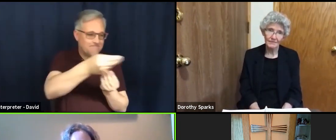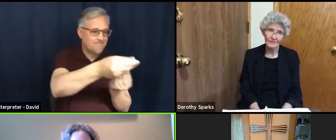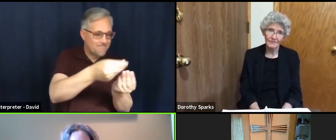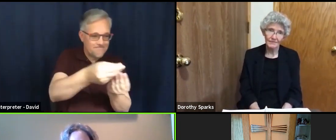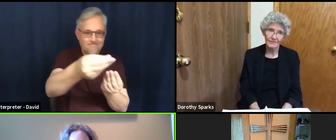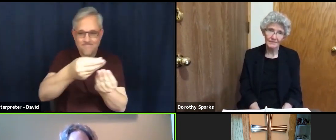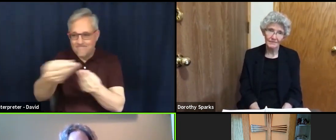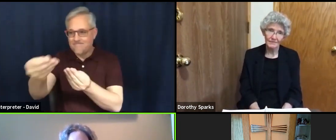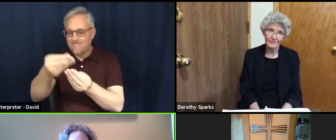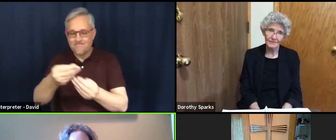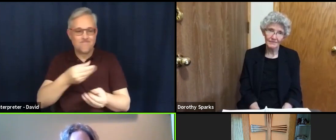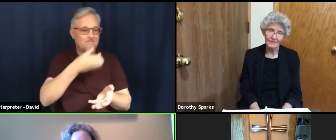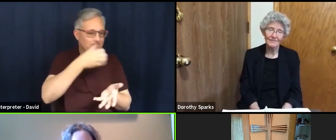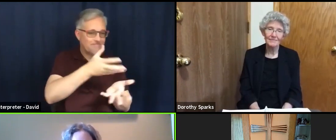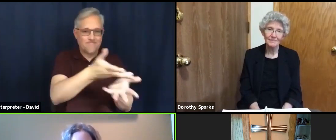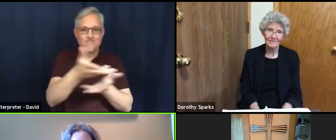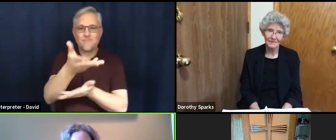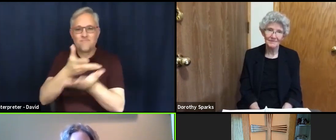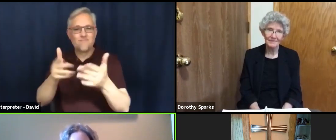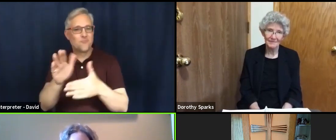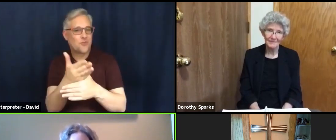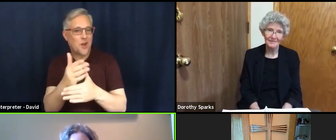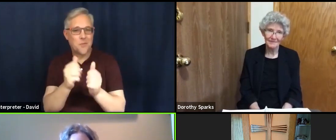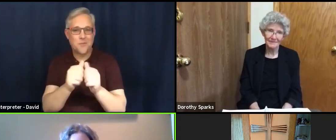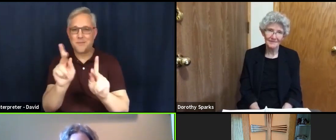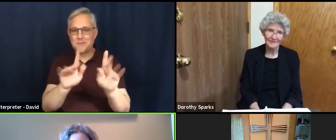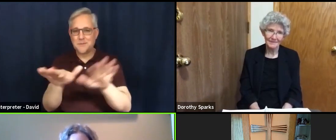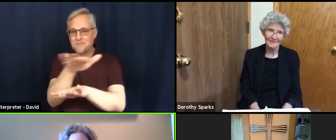go ahead with our closing prayers.